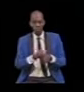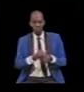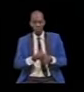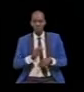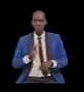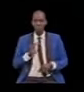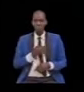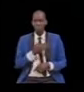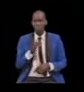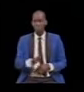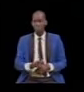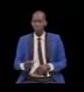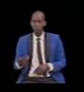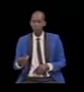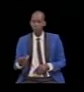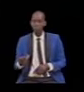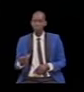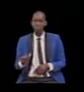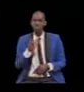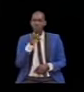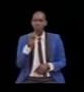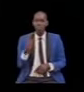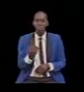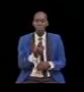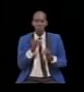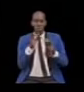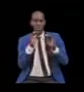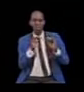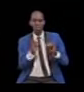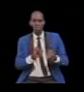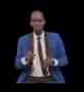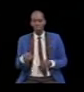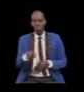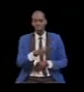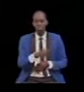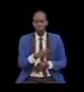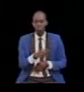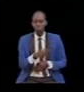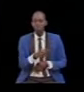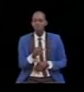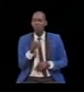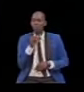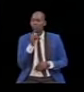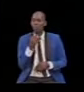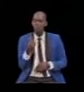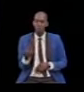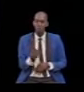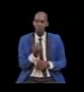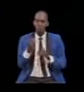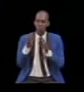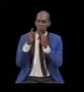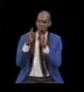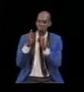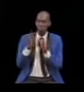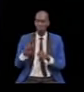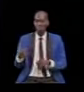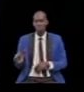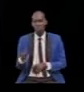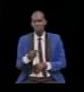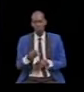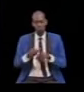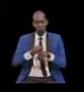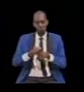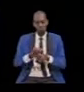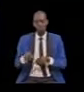our children, not only teaching them, not only instructing them,